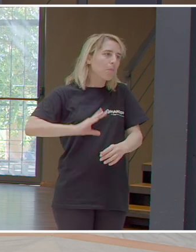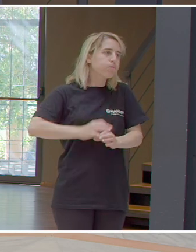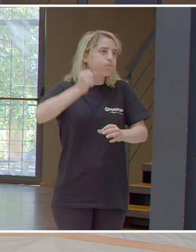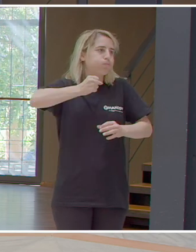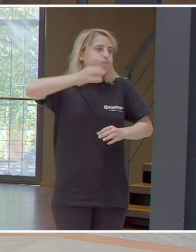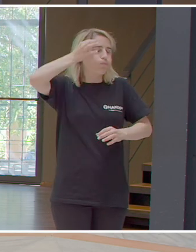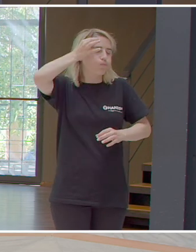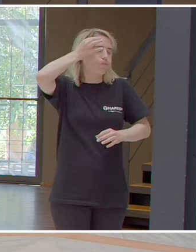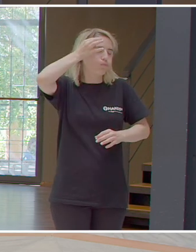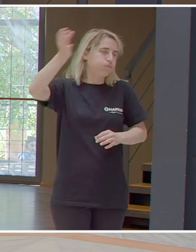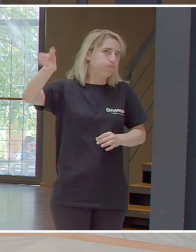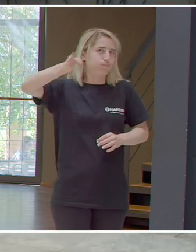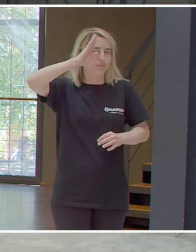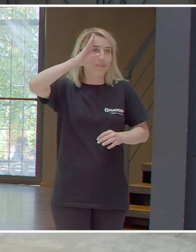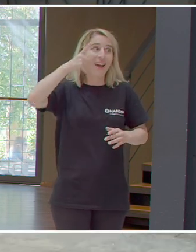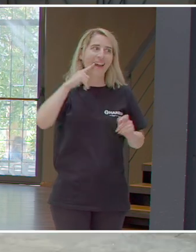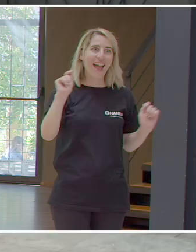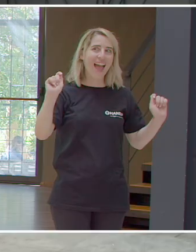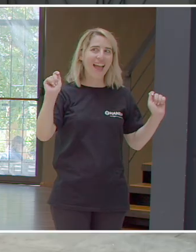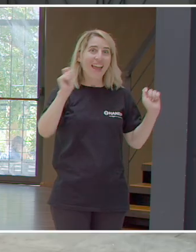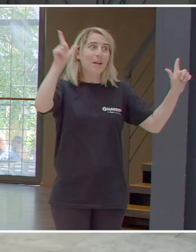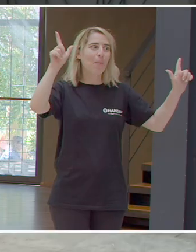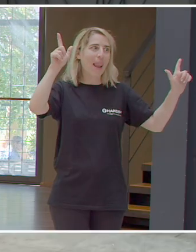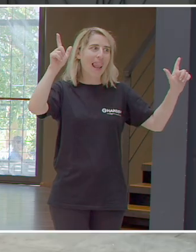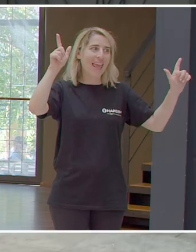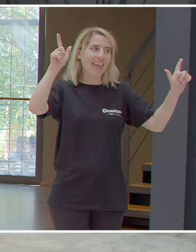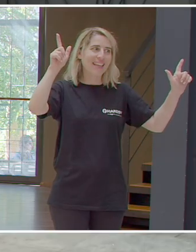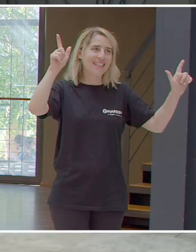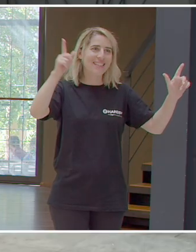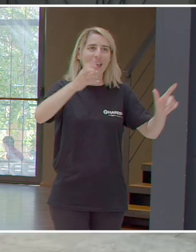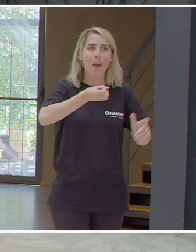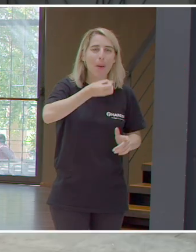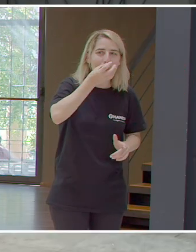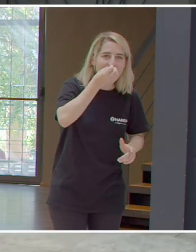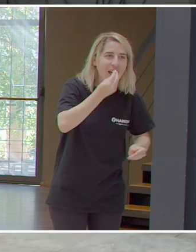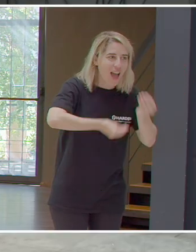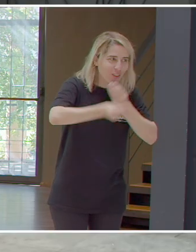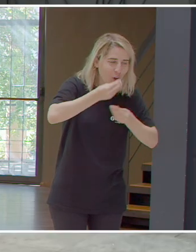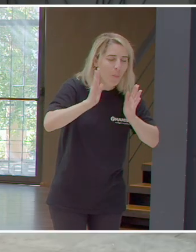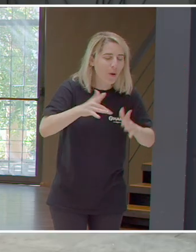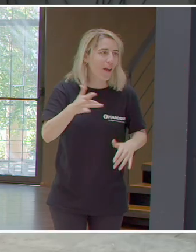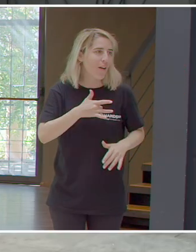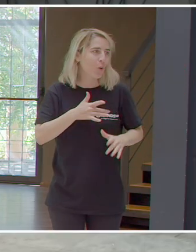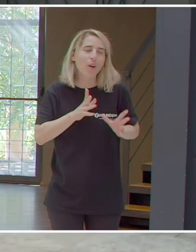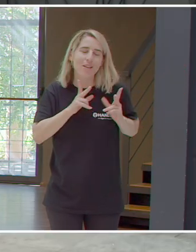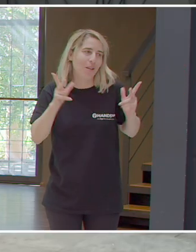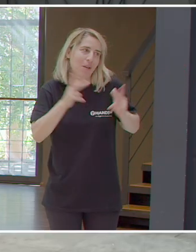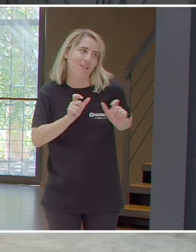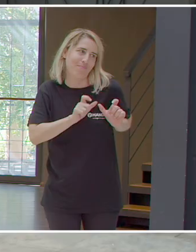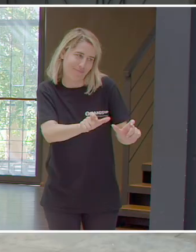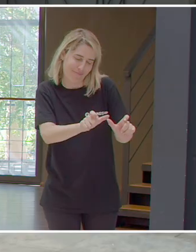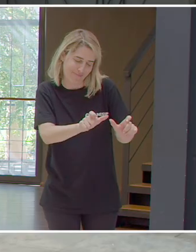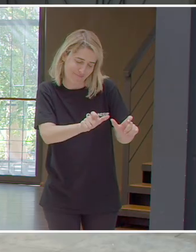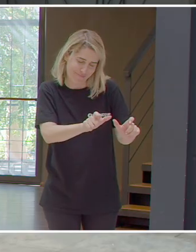So, surprise, plants reverse heart disease. That is actually fabulous, and I have never